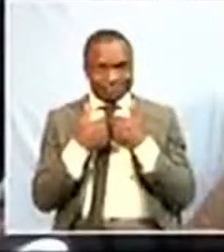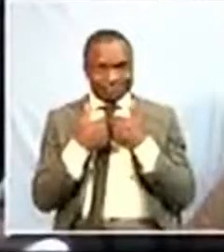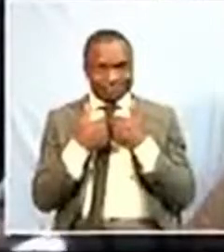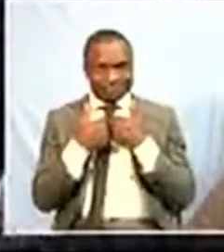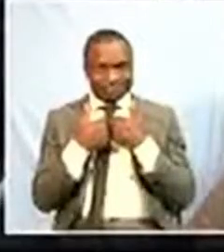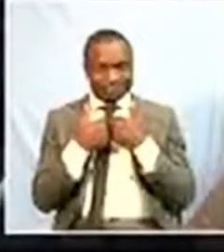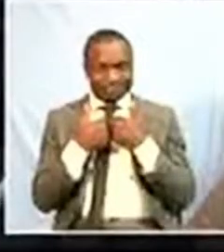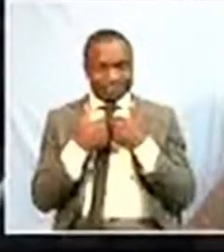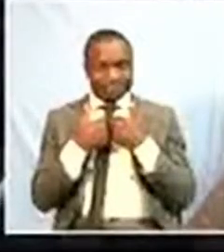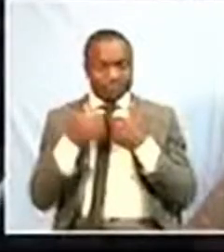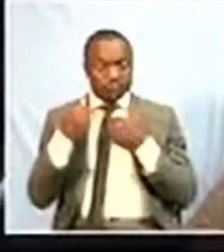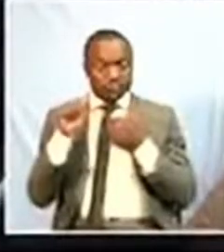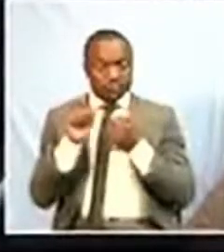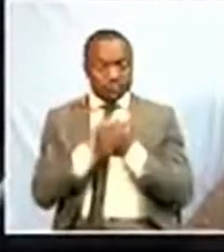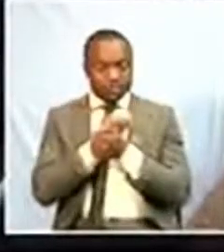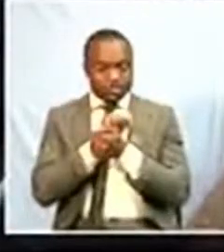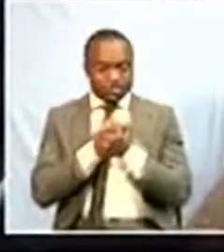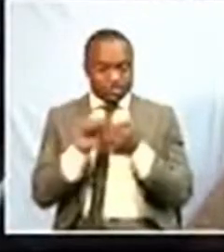the defective